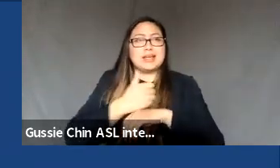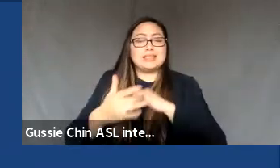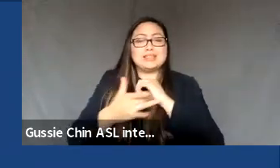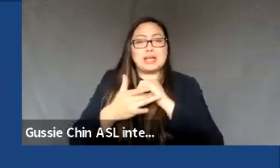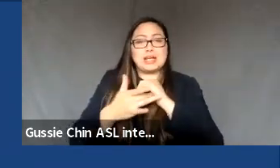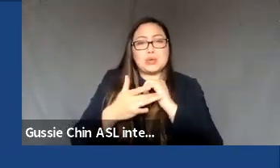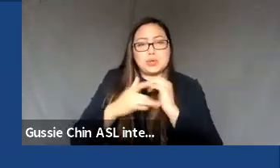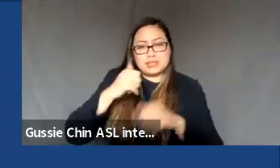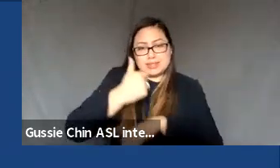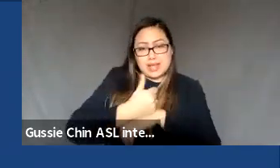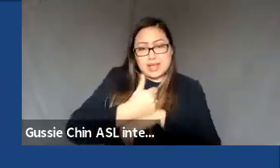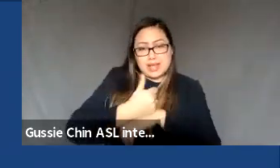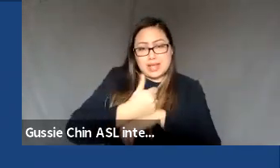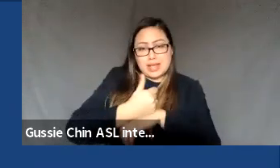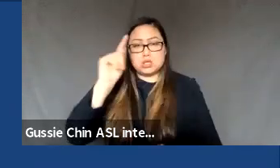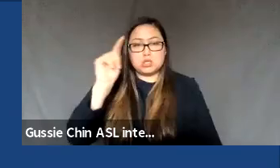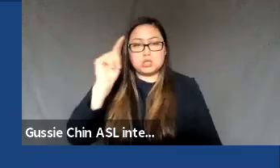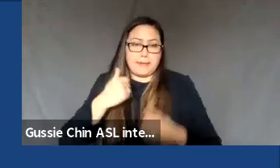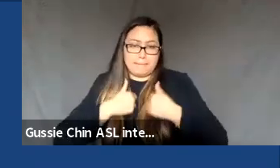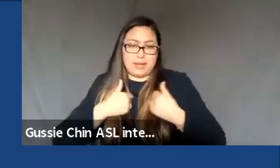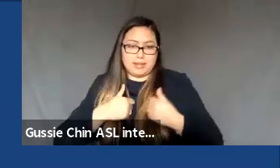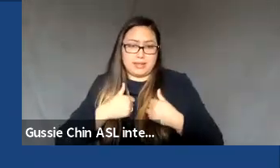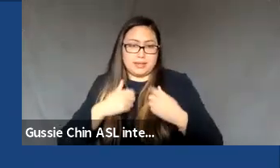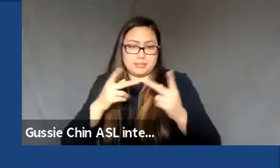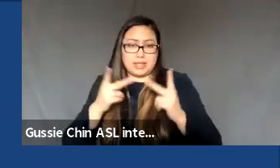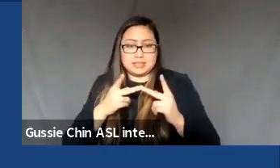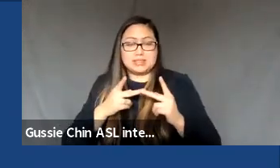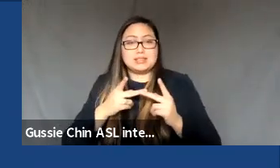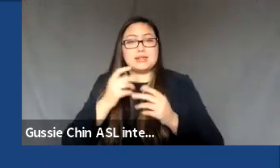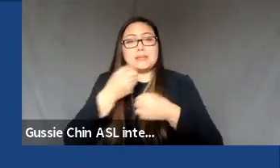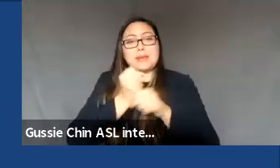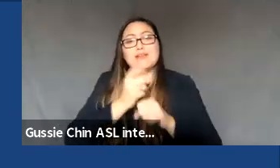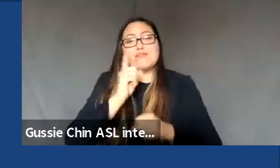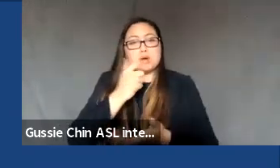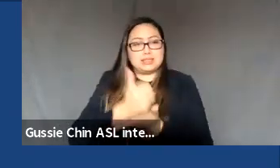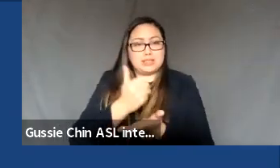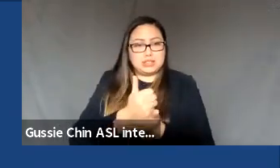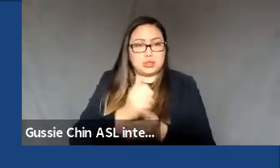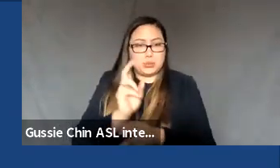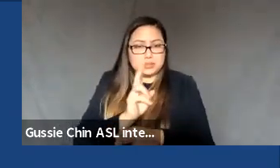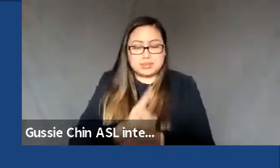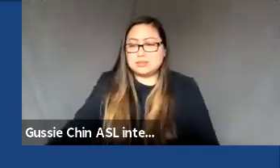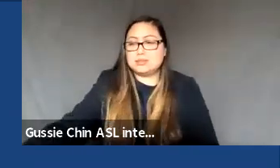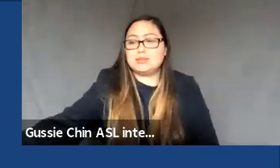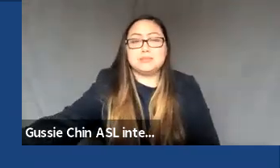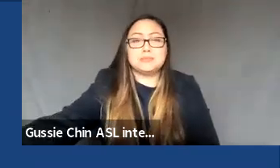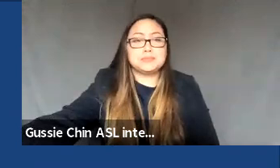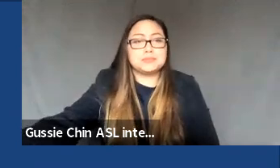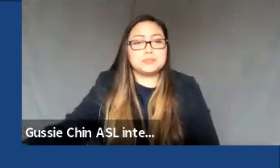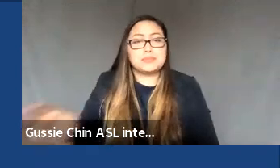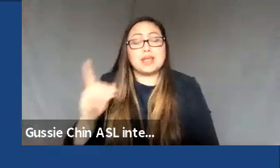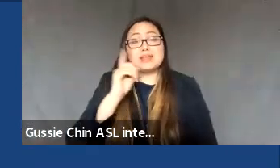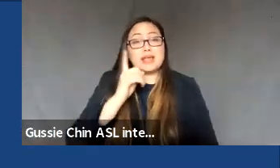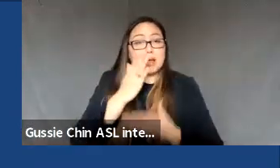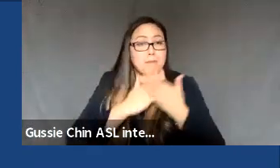toilet and bathing facilities designed for assisted use. And I think a part of this is really